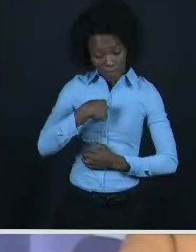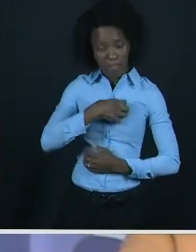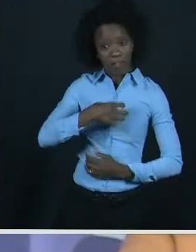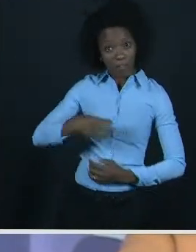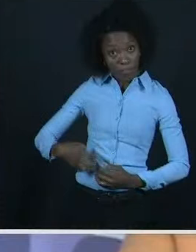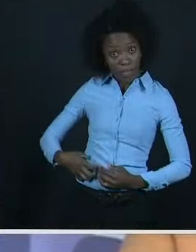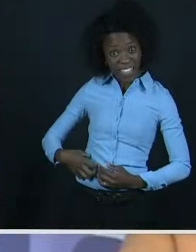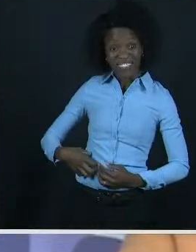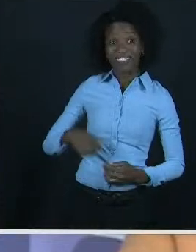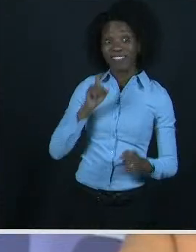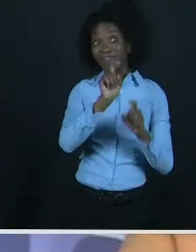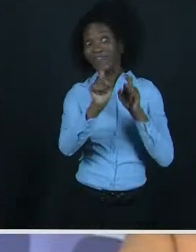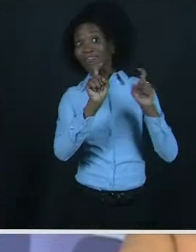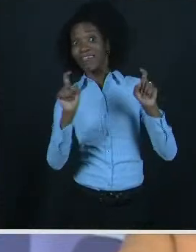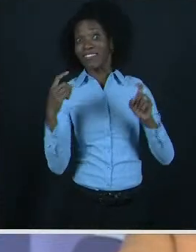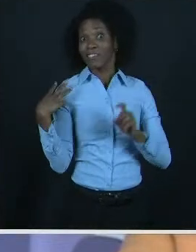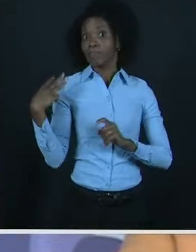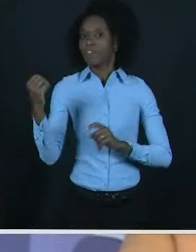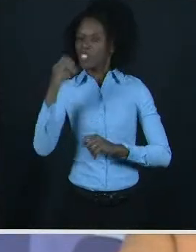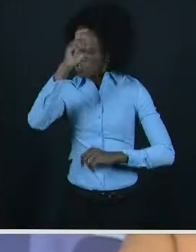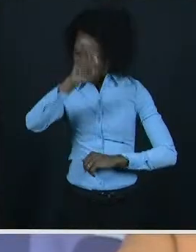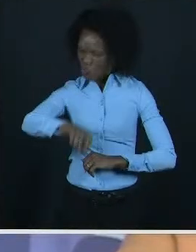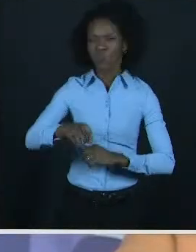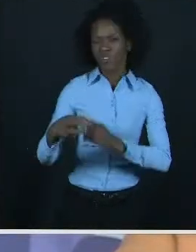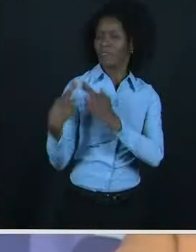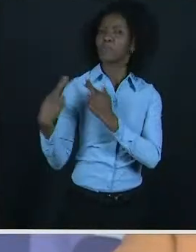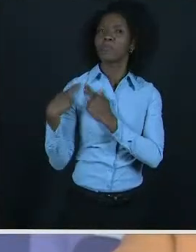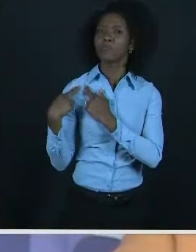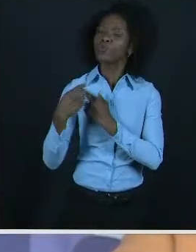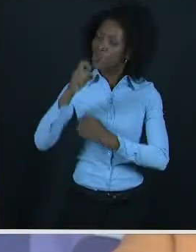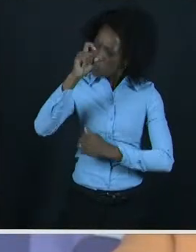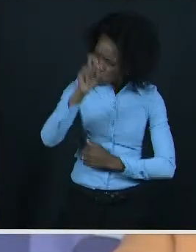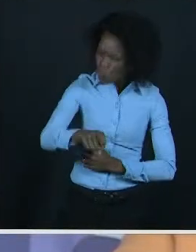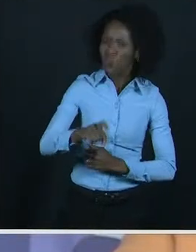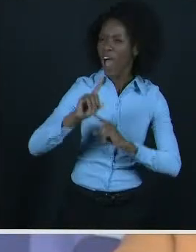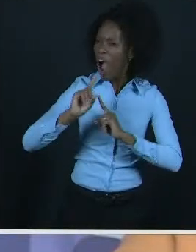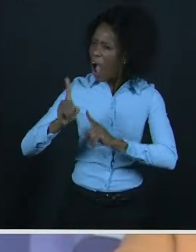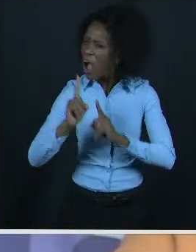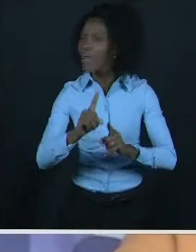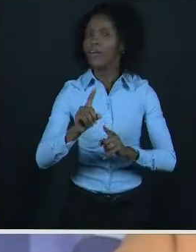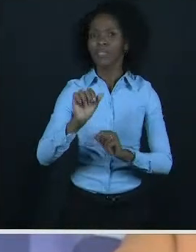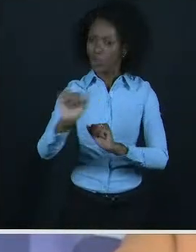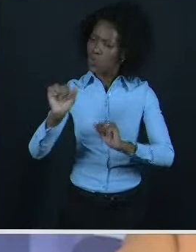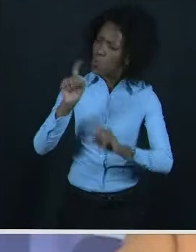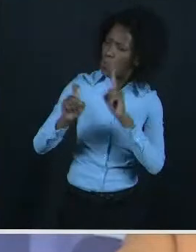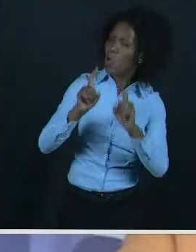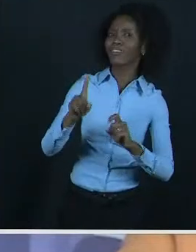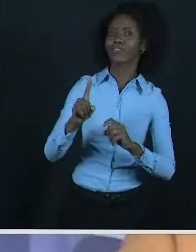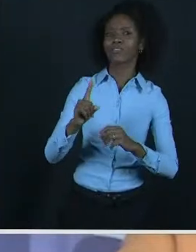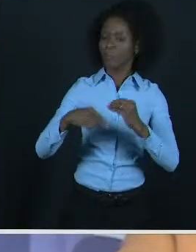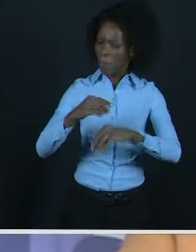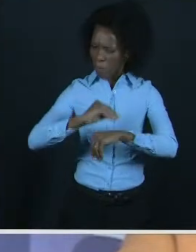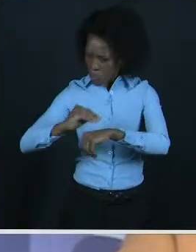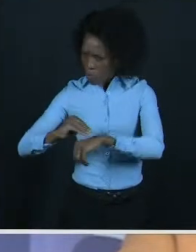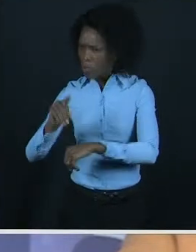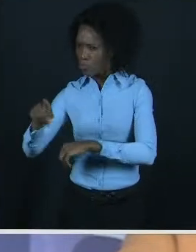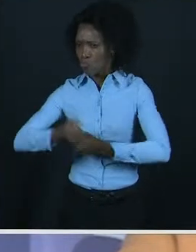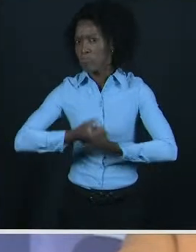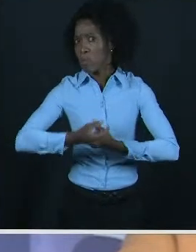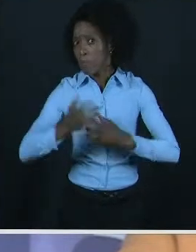ministers must be accountable. We must be able to give you answers on the issues that you raise.